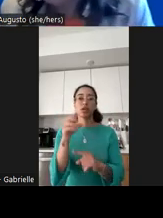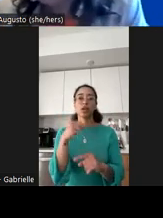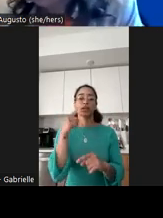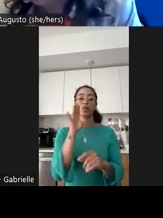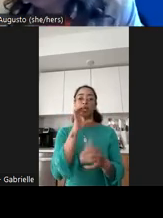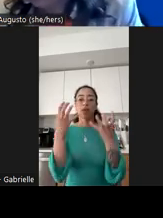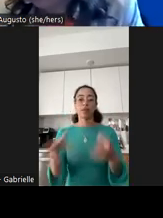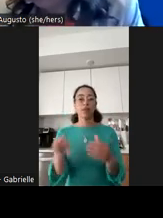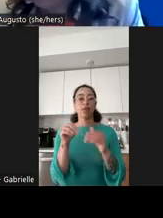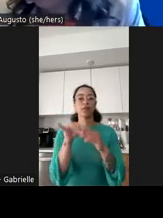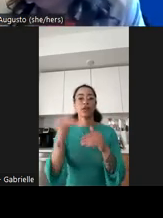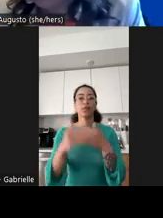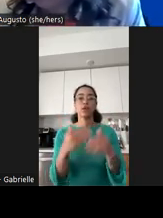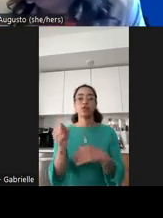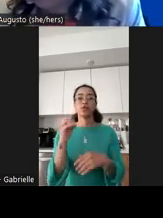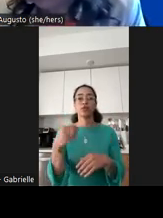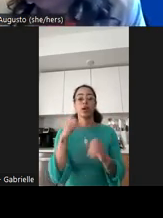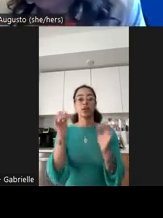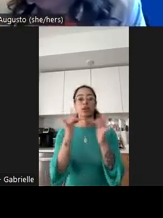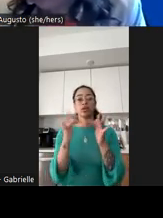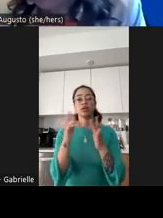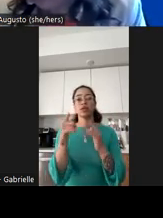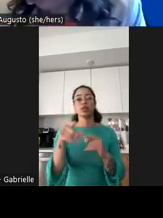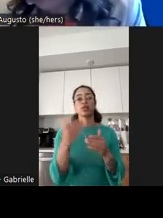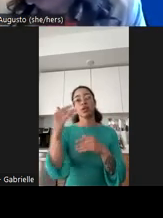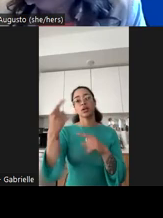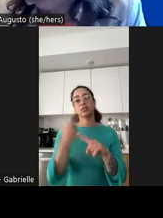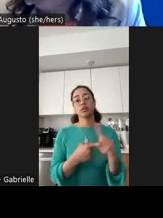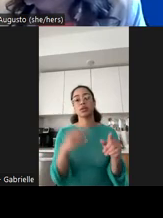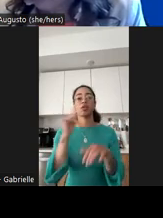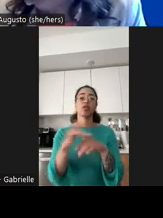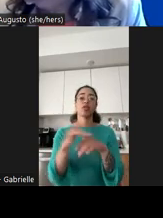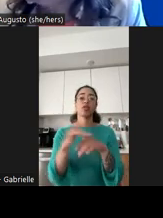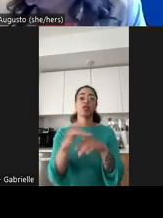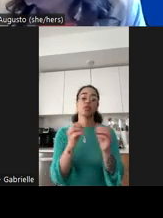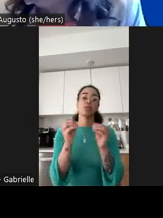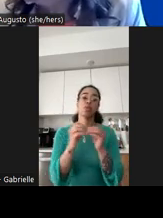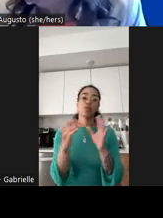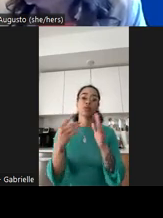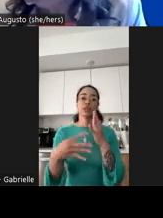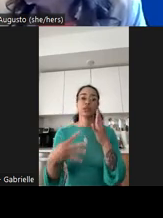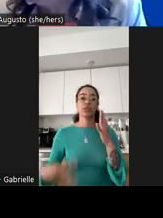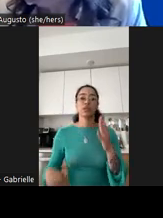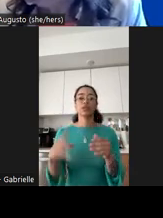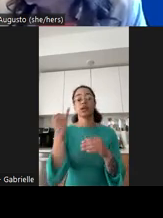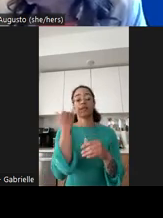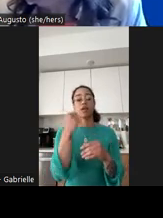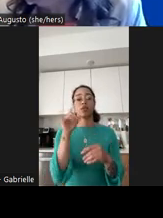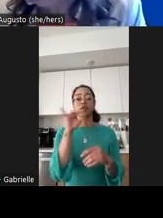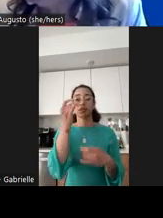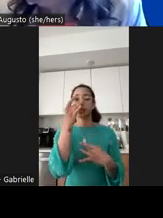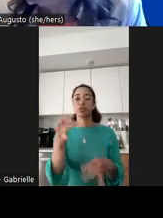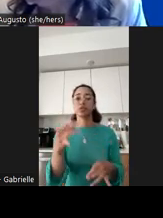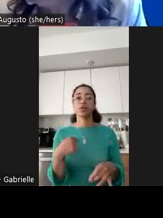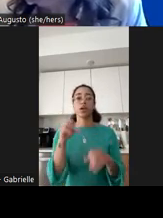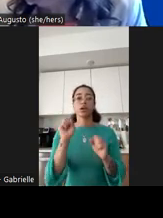process. So I can contact you hopefully next month, like early next month, with more details about that. And if anyone's interested, please contact me. My email is